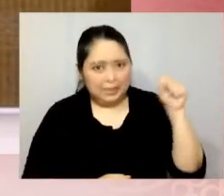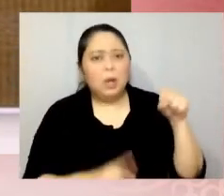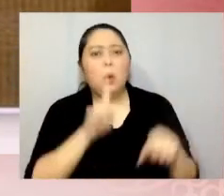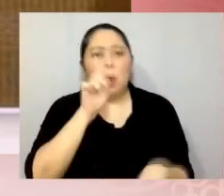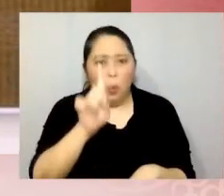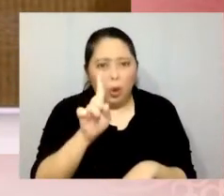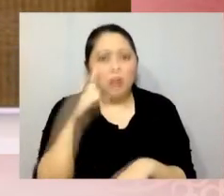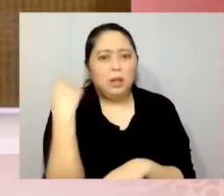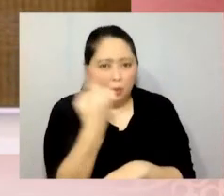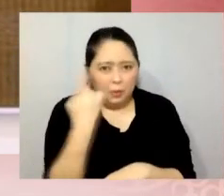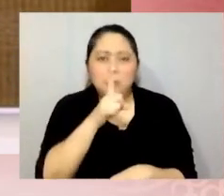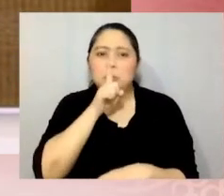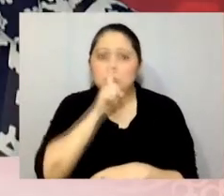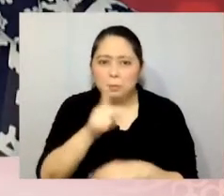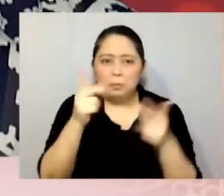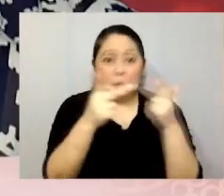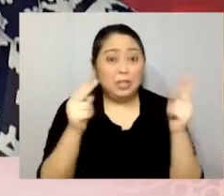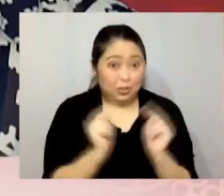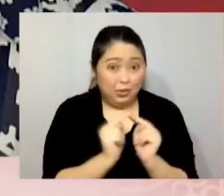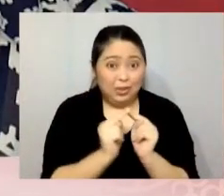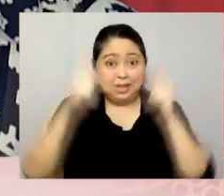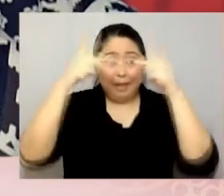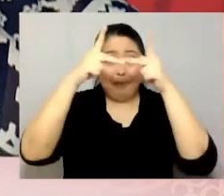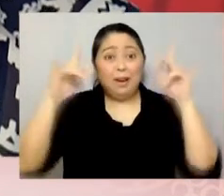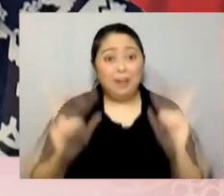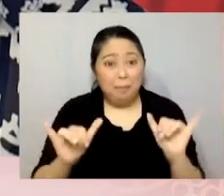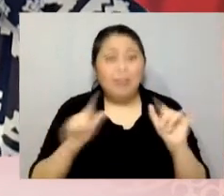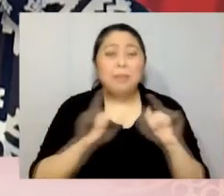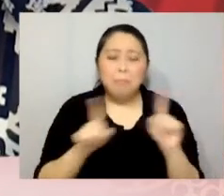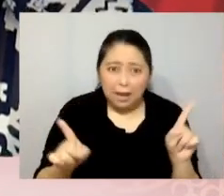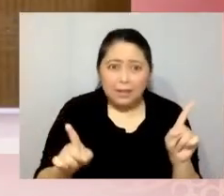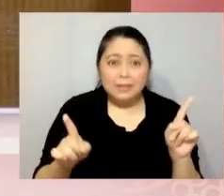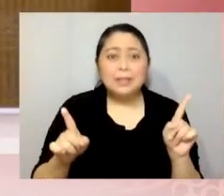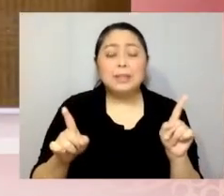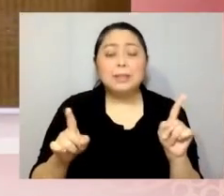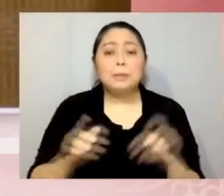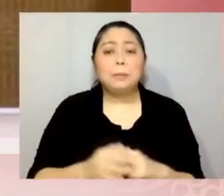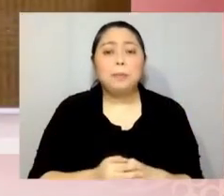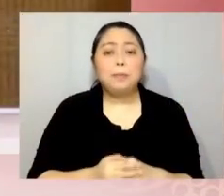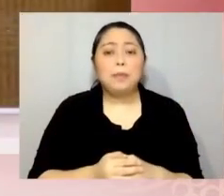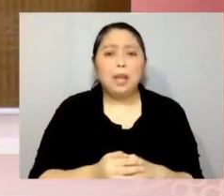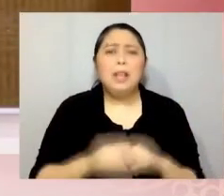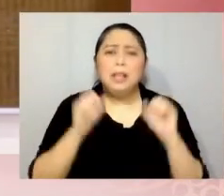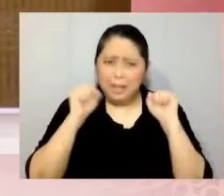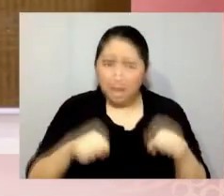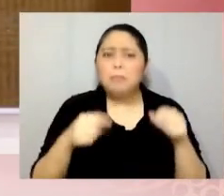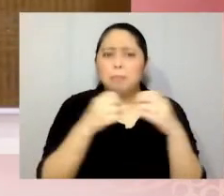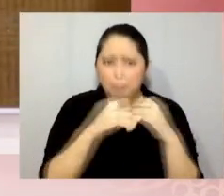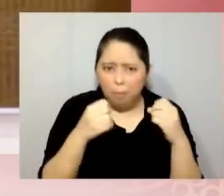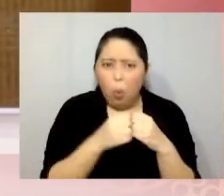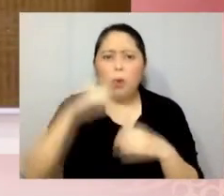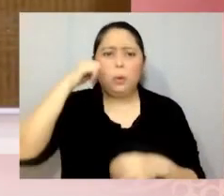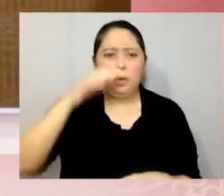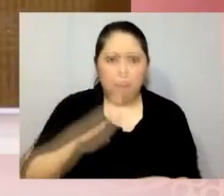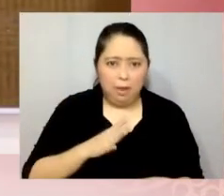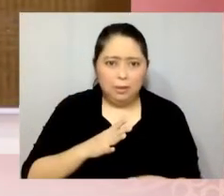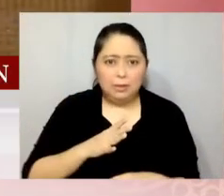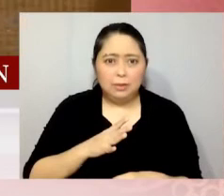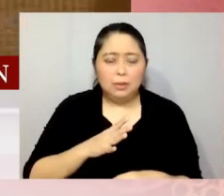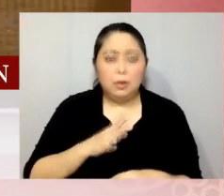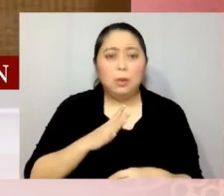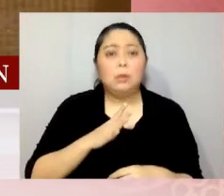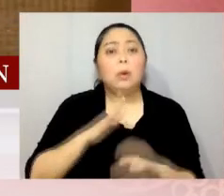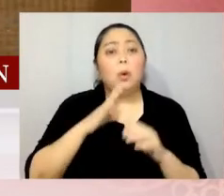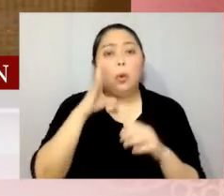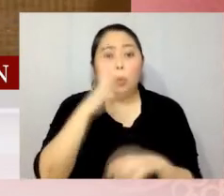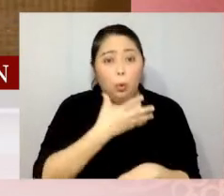says it's an at least, no? Meaning it can be, there can be more women in the parliament who will